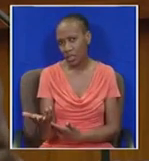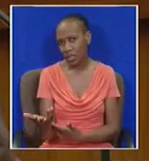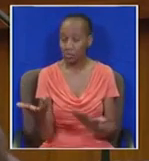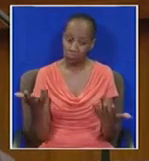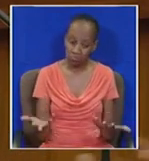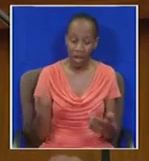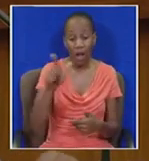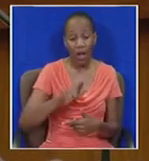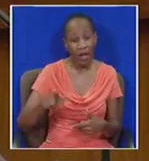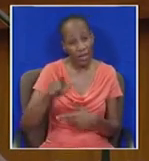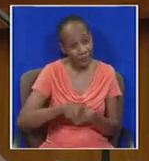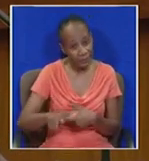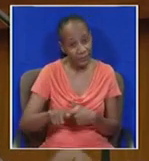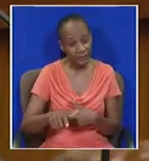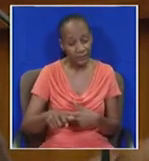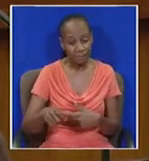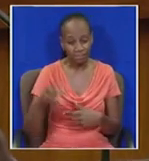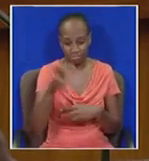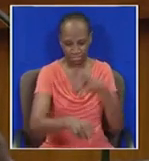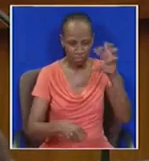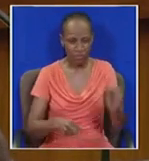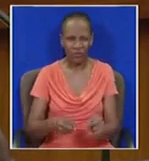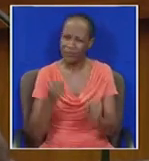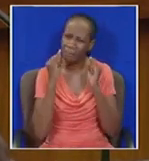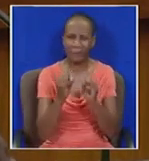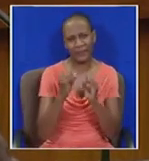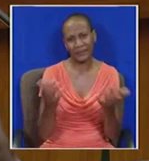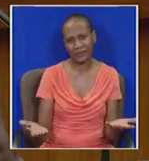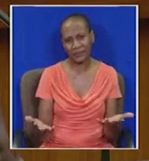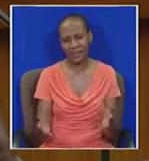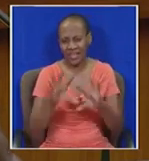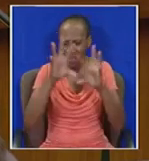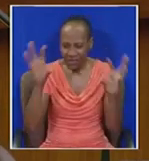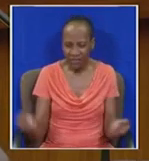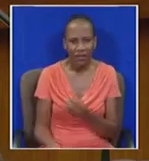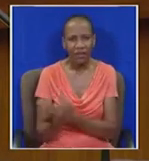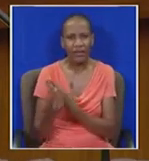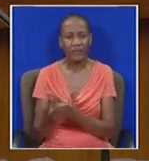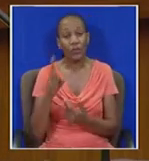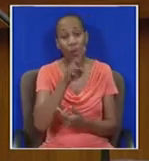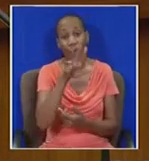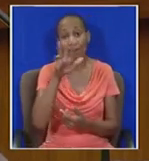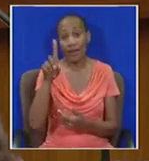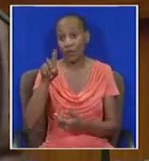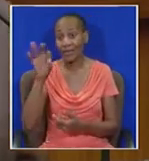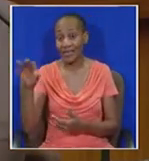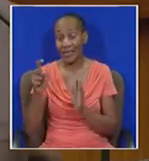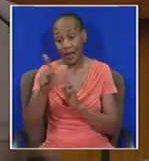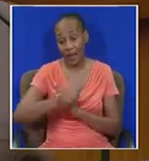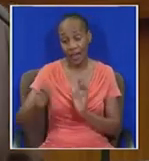of dispossession were indeed vicious. All this was consolidated with the 1913 Land Act,